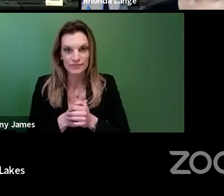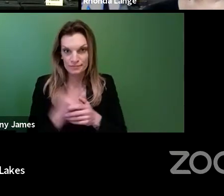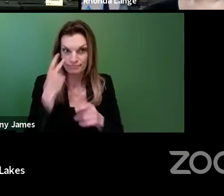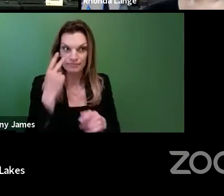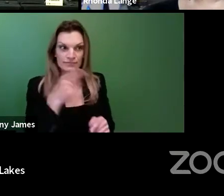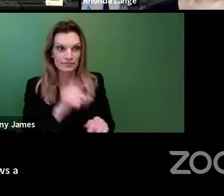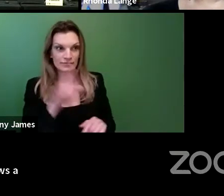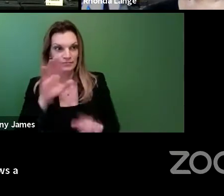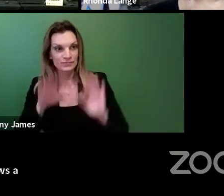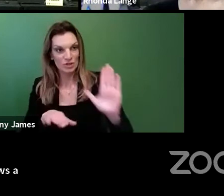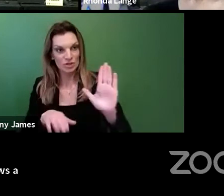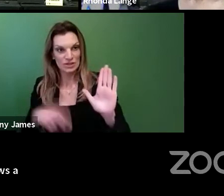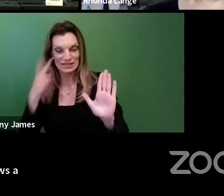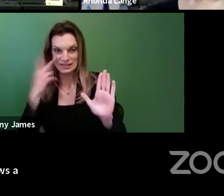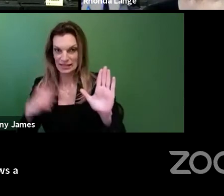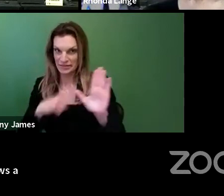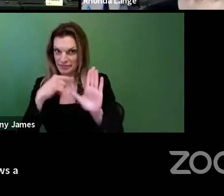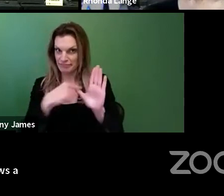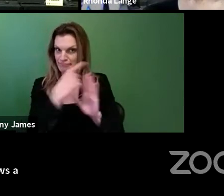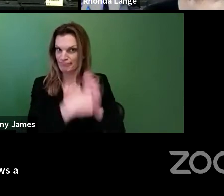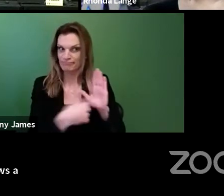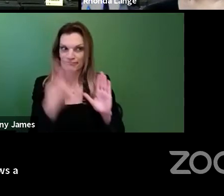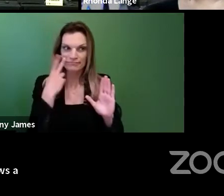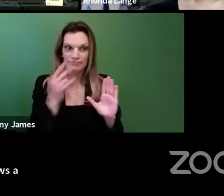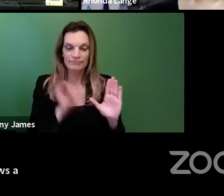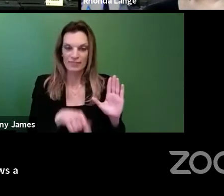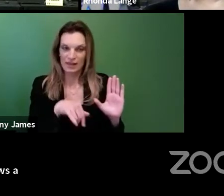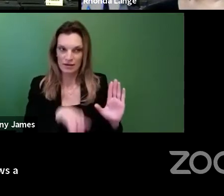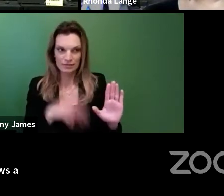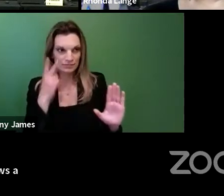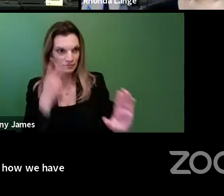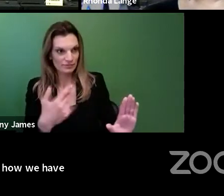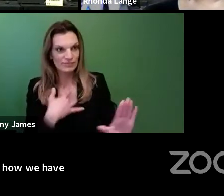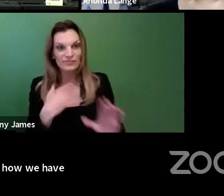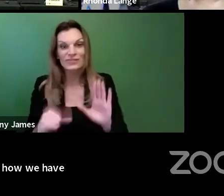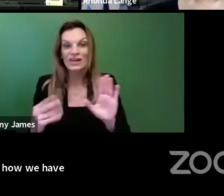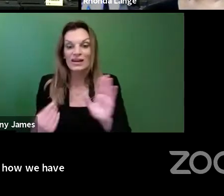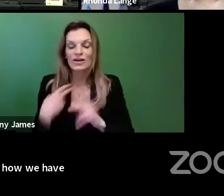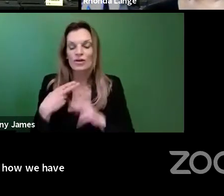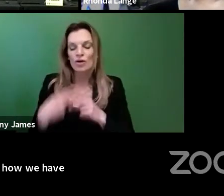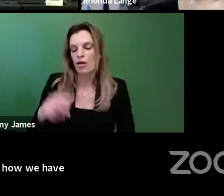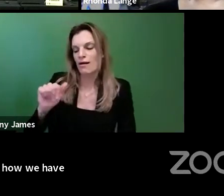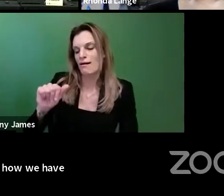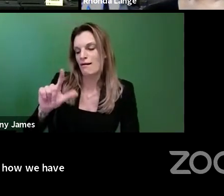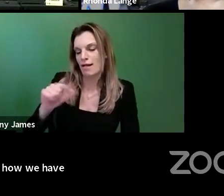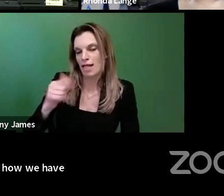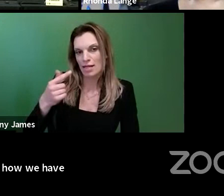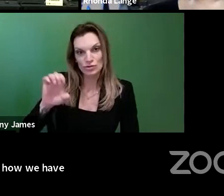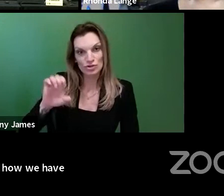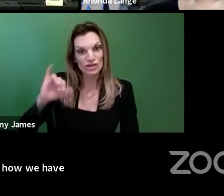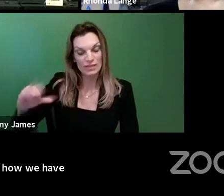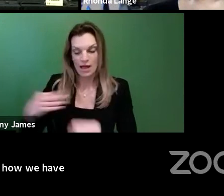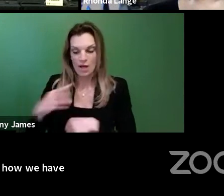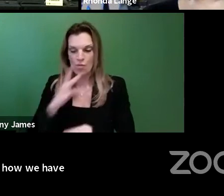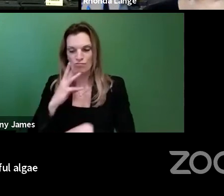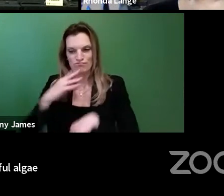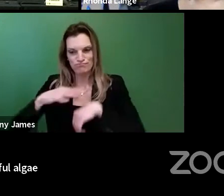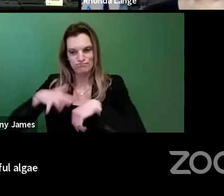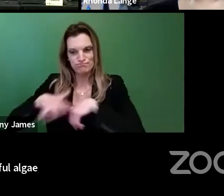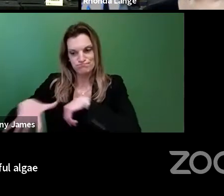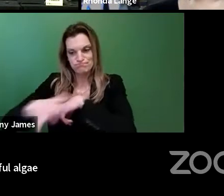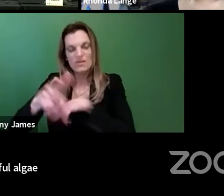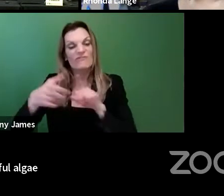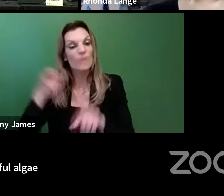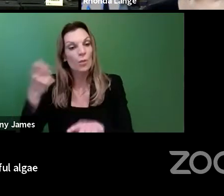outline of Michigan and how we have the effect of harmful algae blooms from the farm, livestock